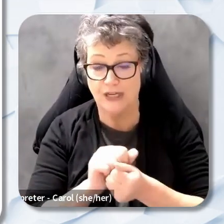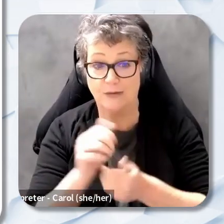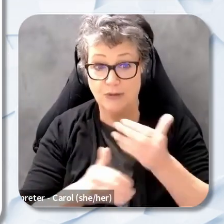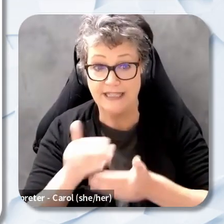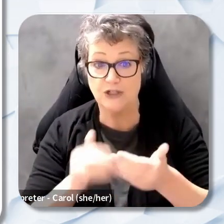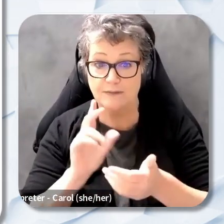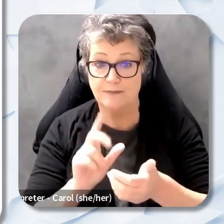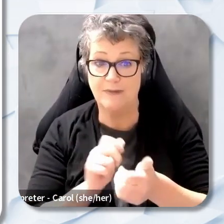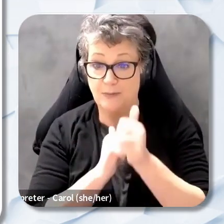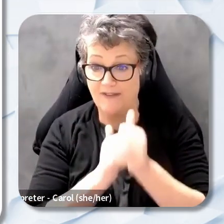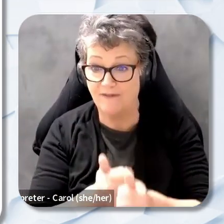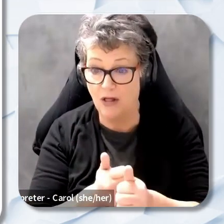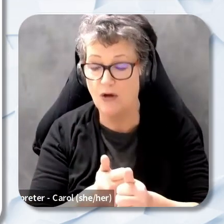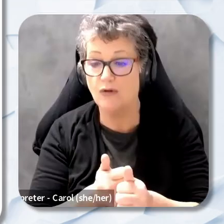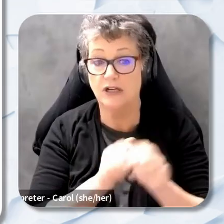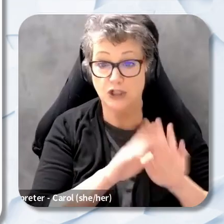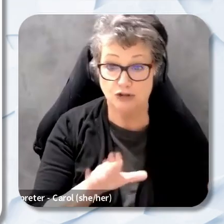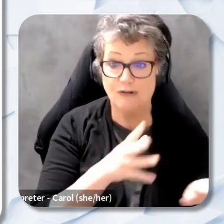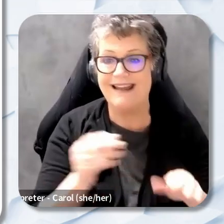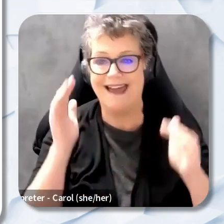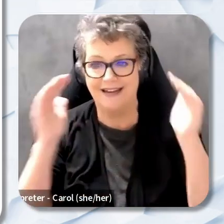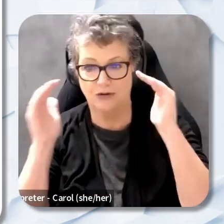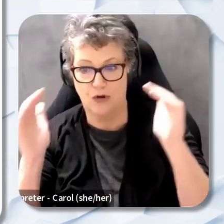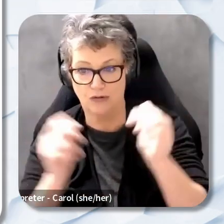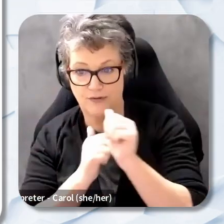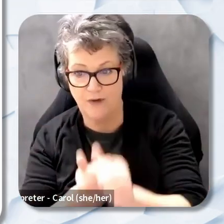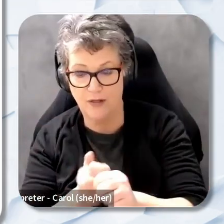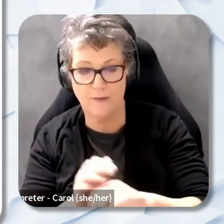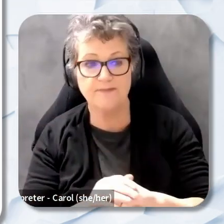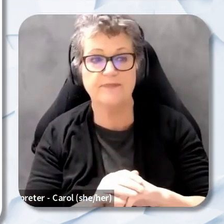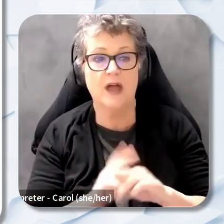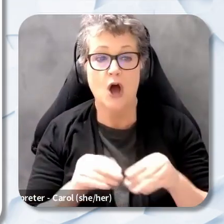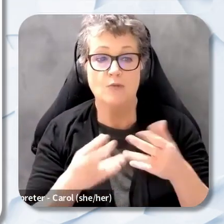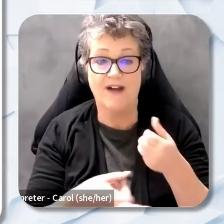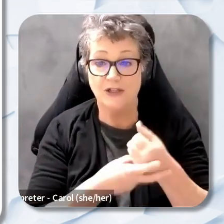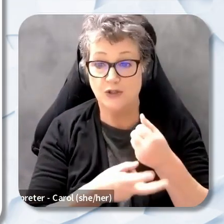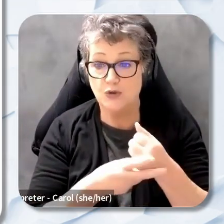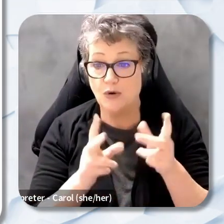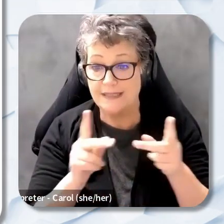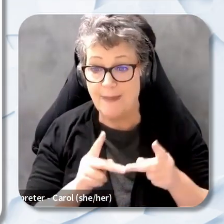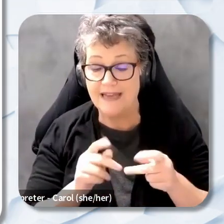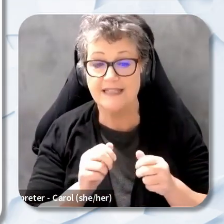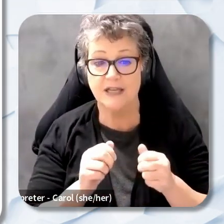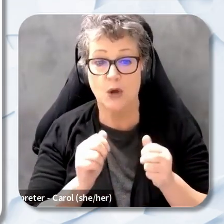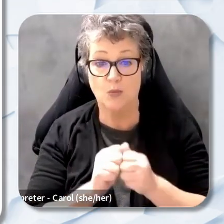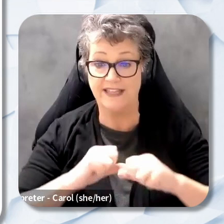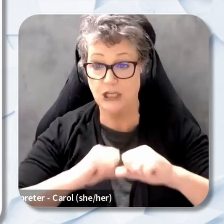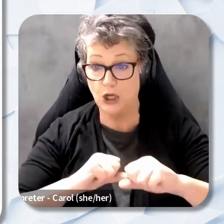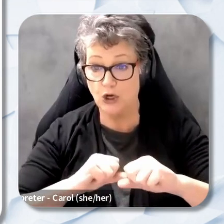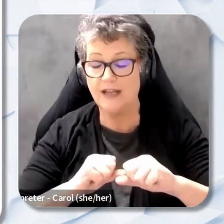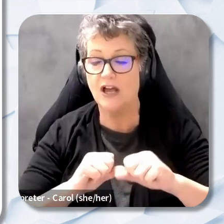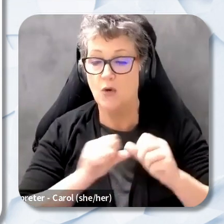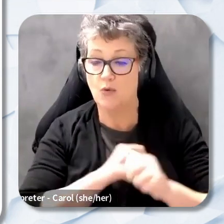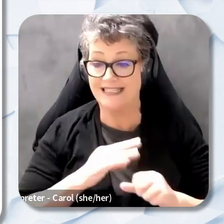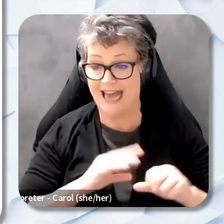followed by children and adults. Provide storage space, with security provisions where staff